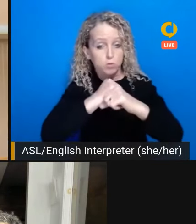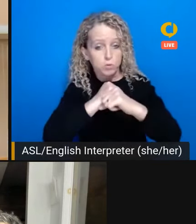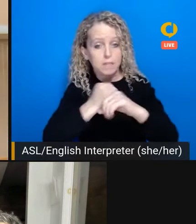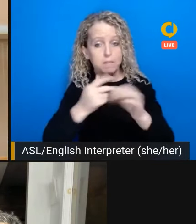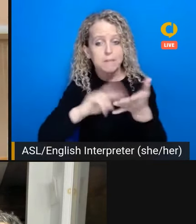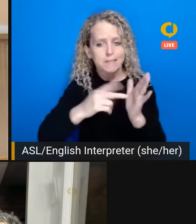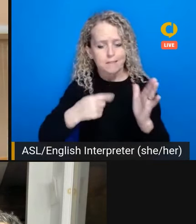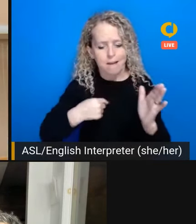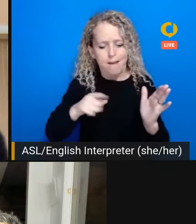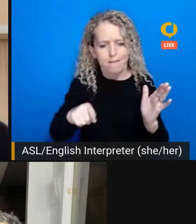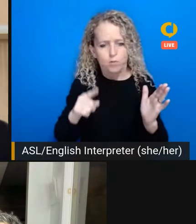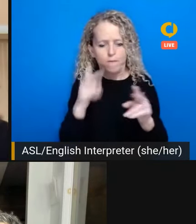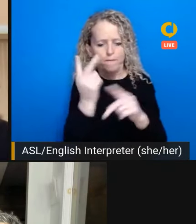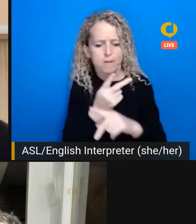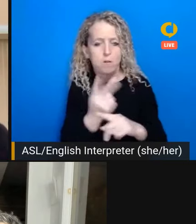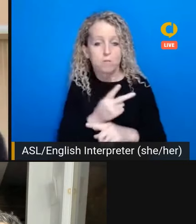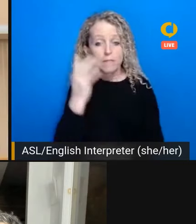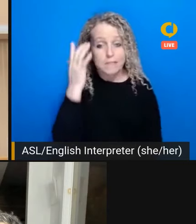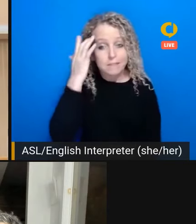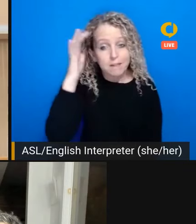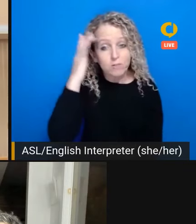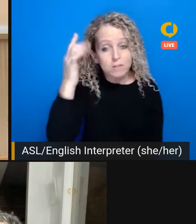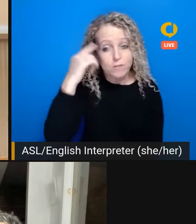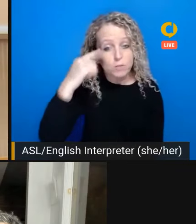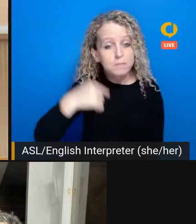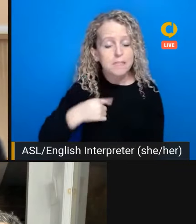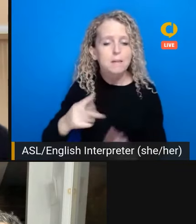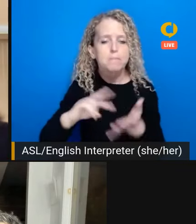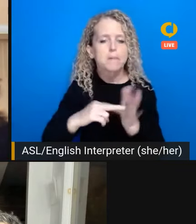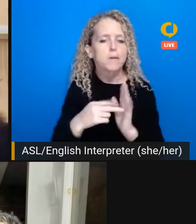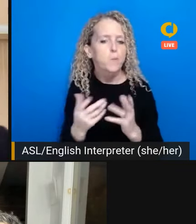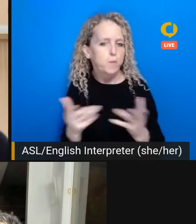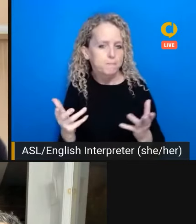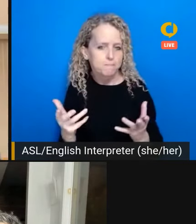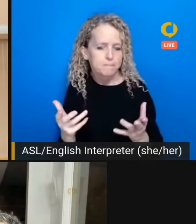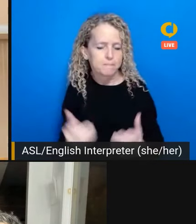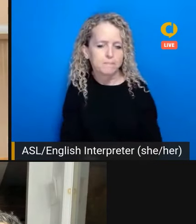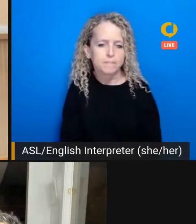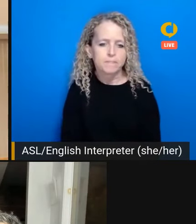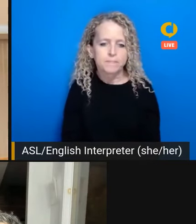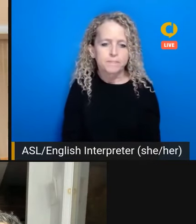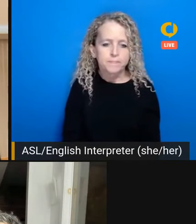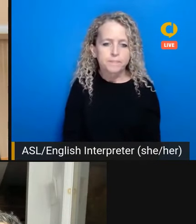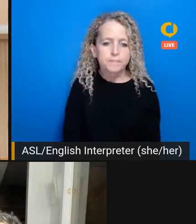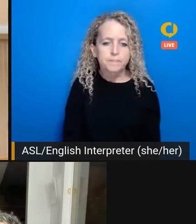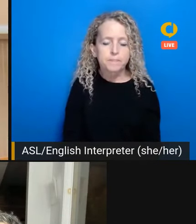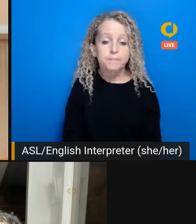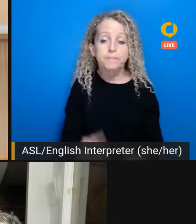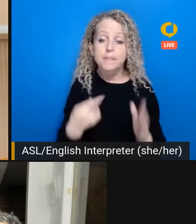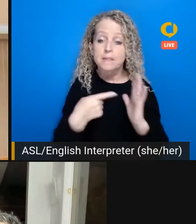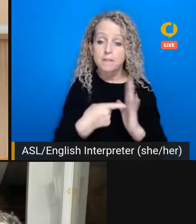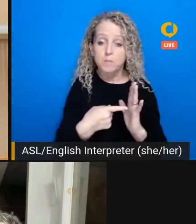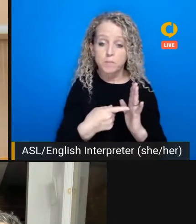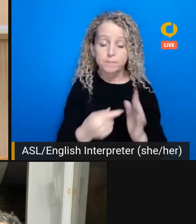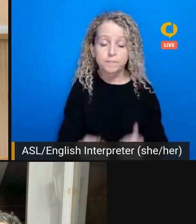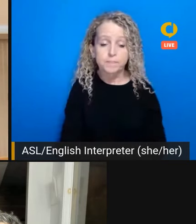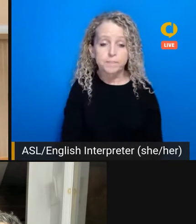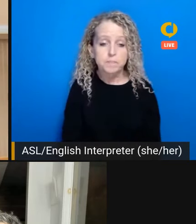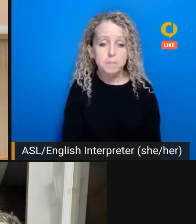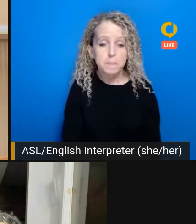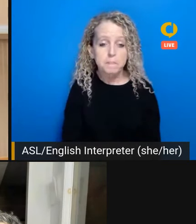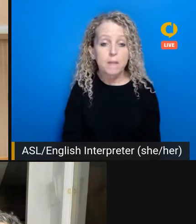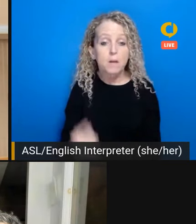will mean for me. So for this one, I want to use a definition that a neuroscientist